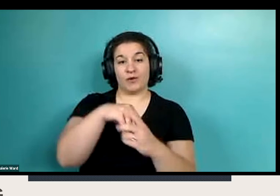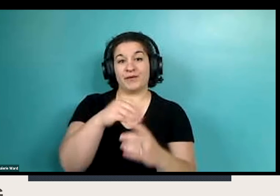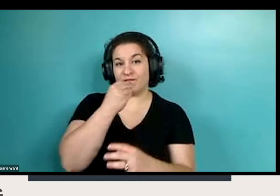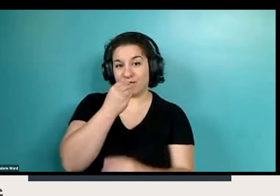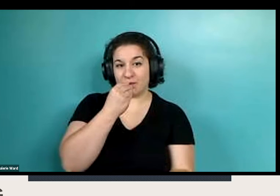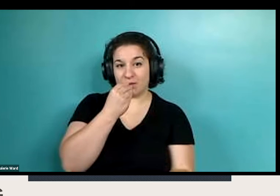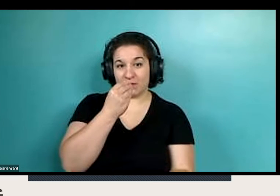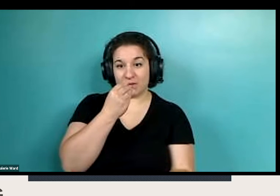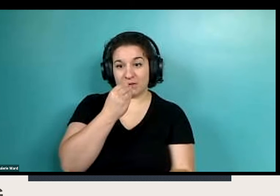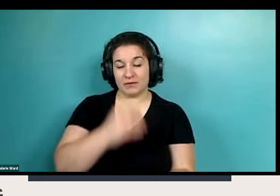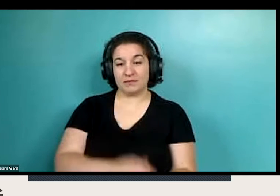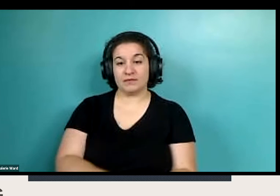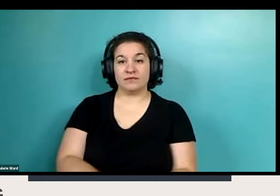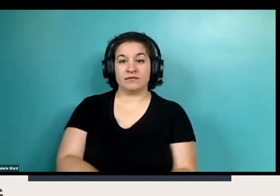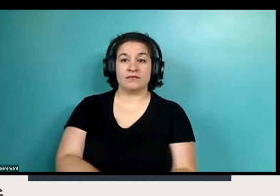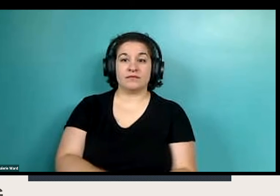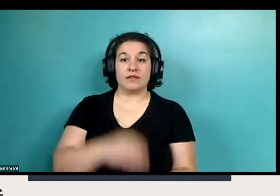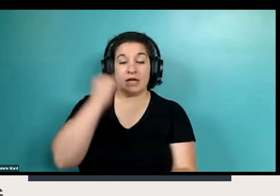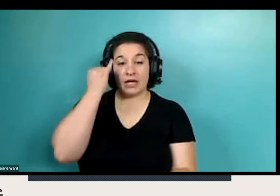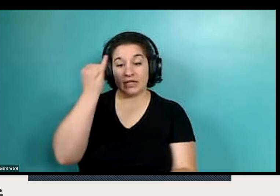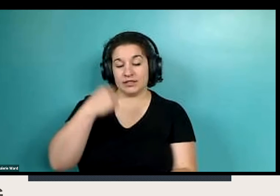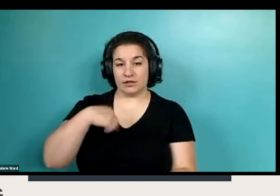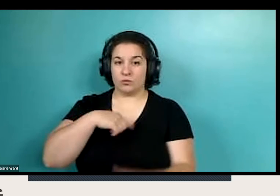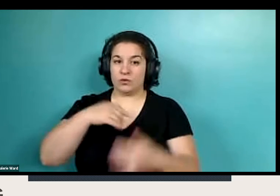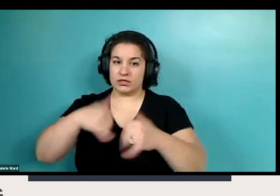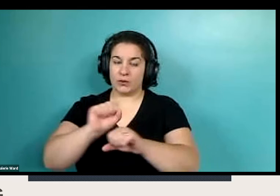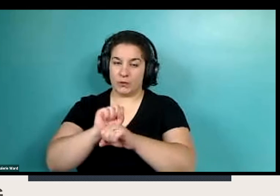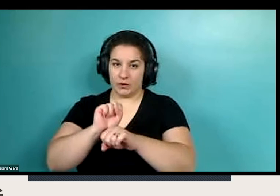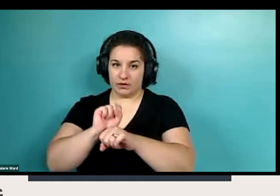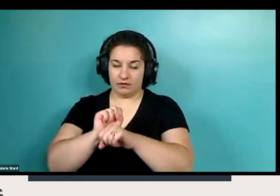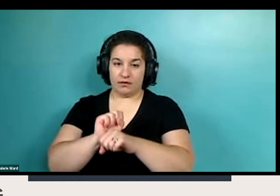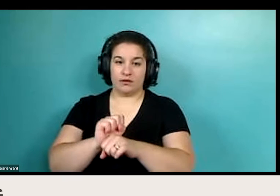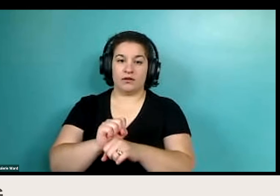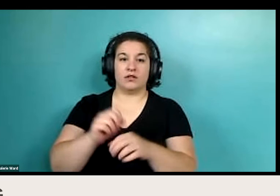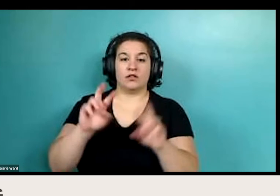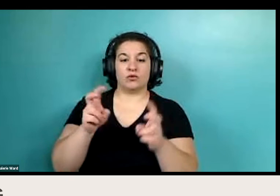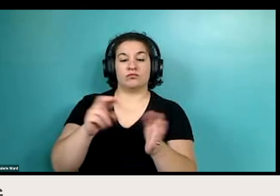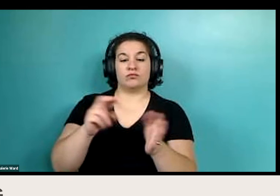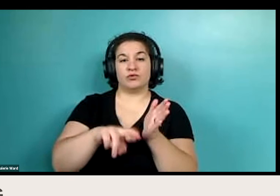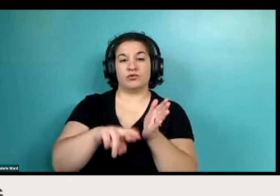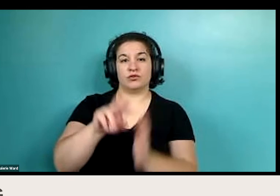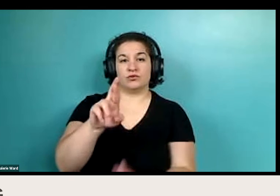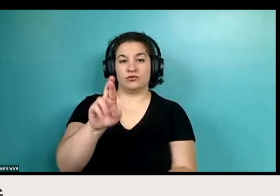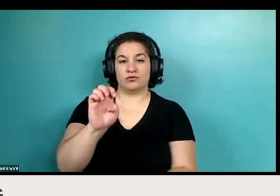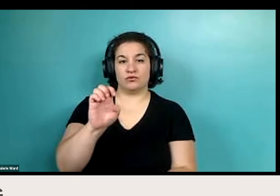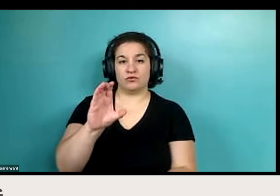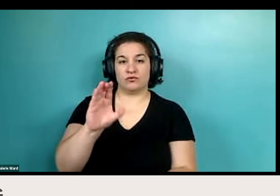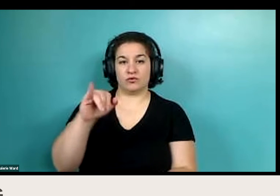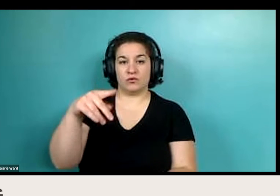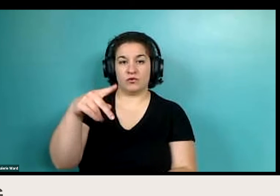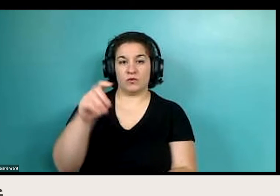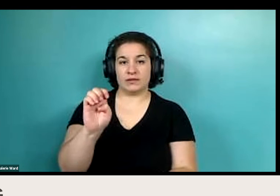that we're still working on is called the research recipe. So again, we're trying to start building this framework